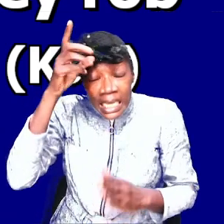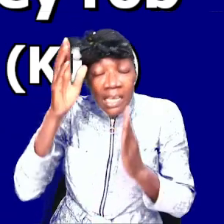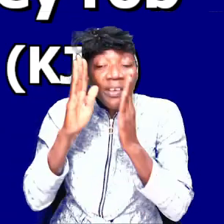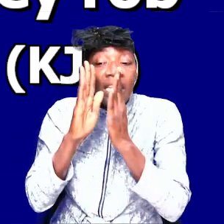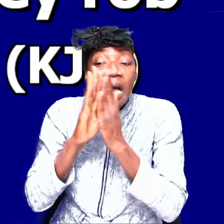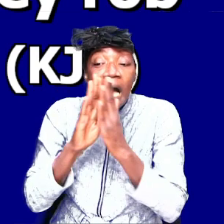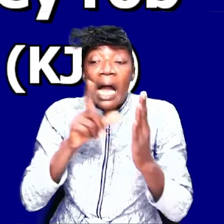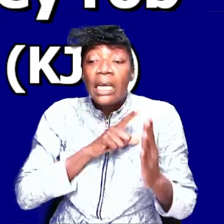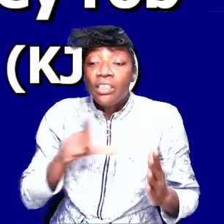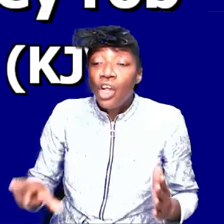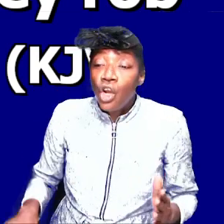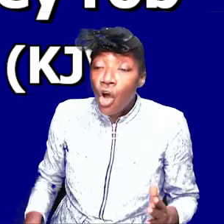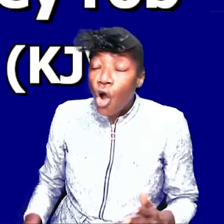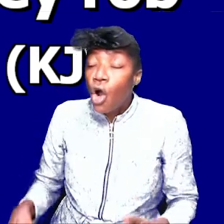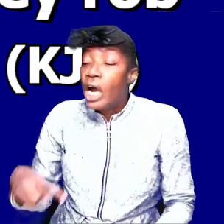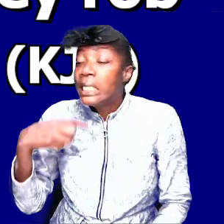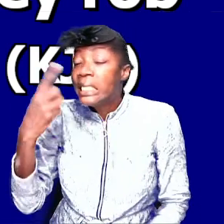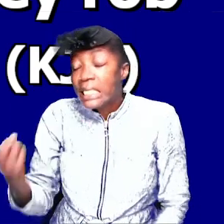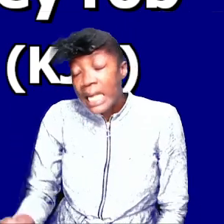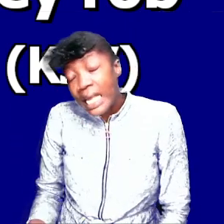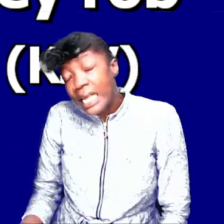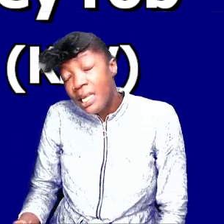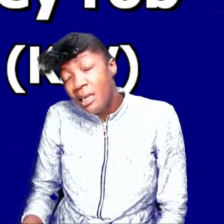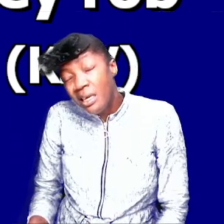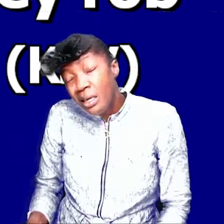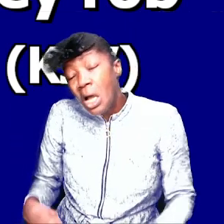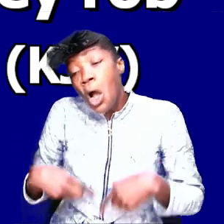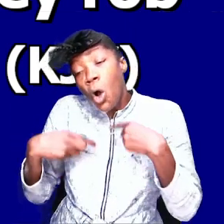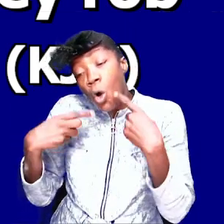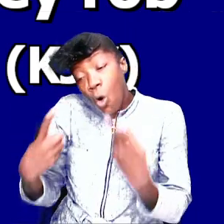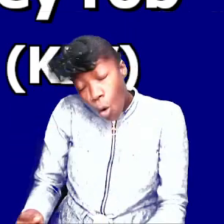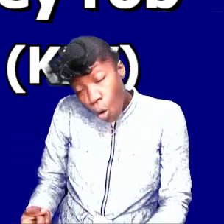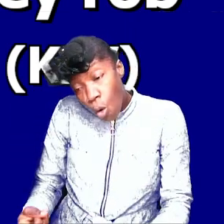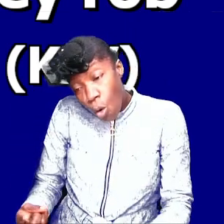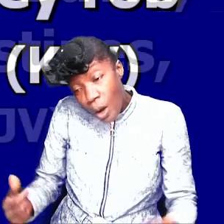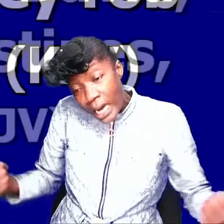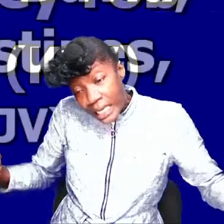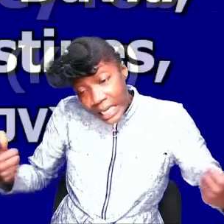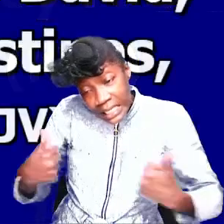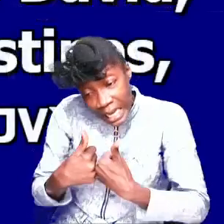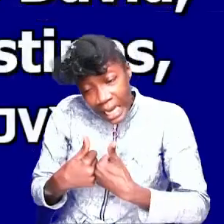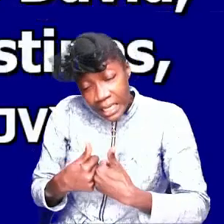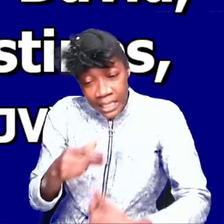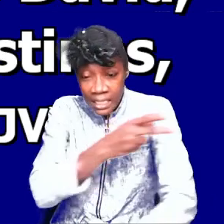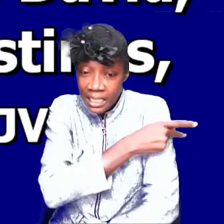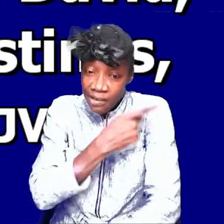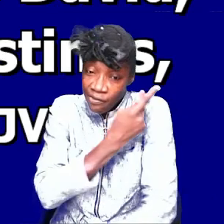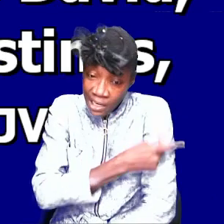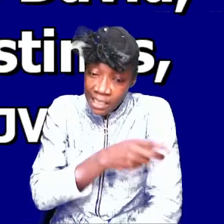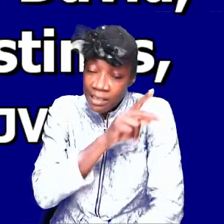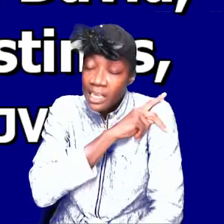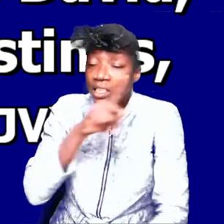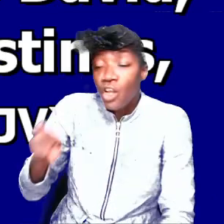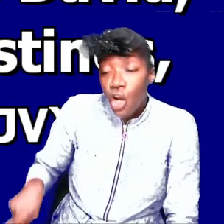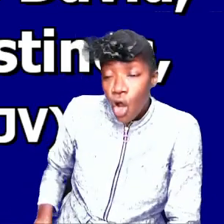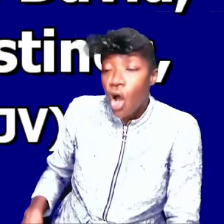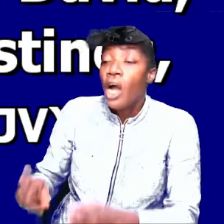saying, shall I go and attack these Philistines? And the Lord answered